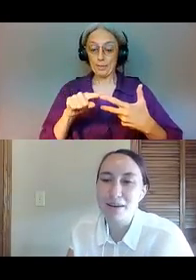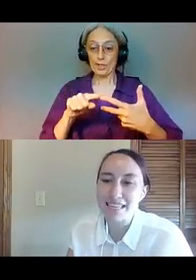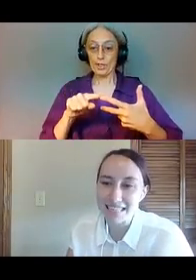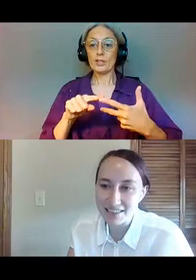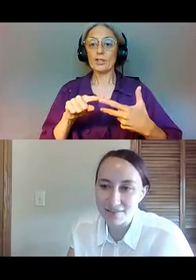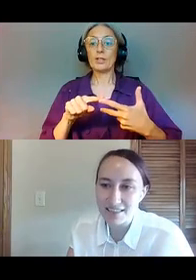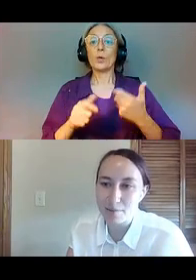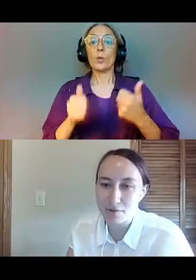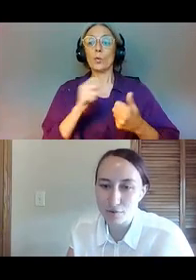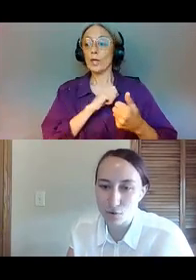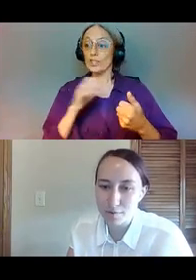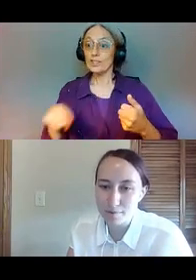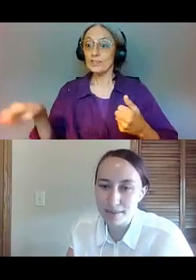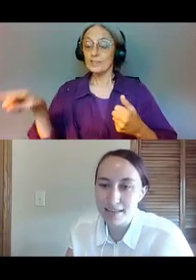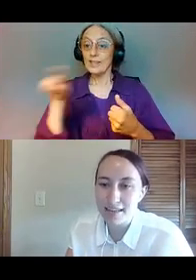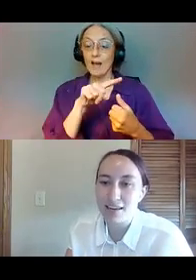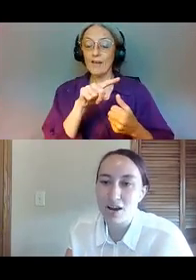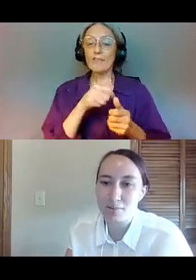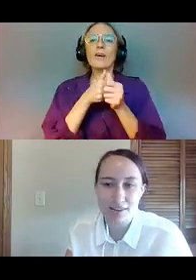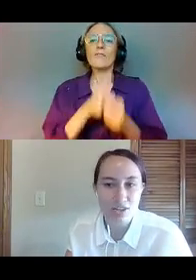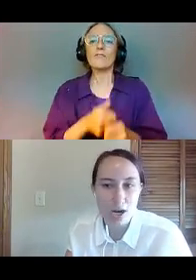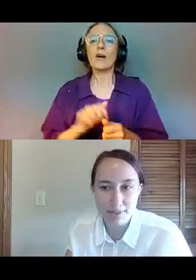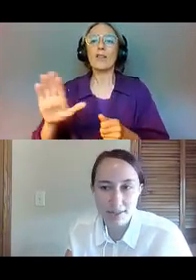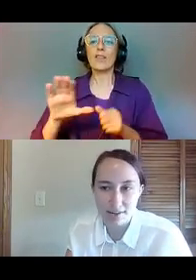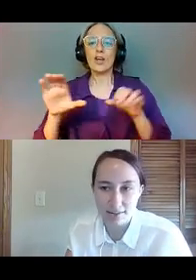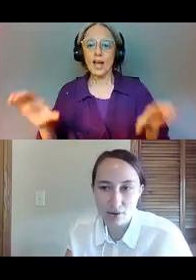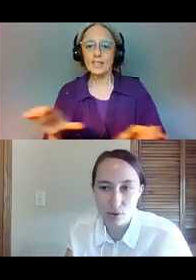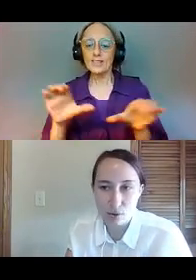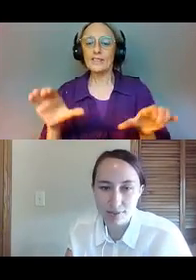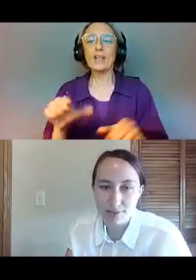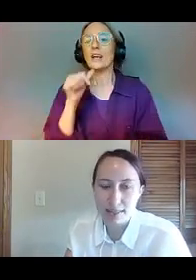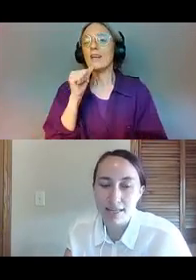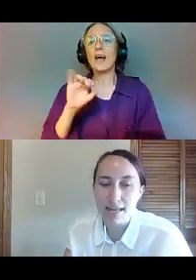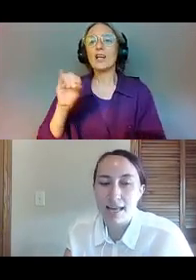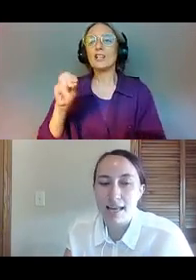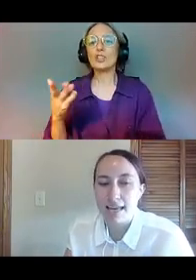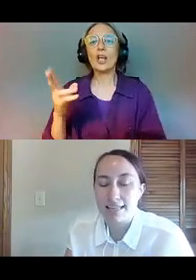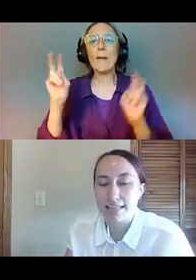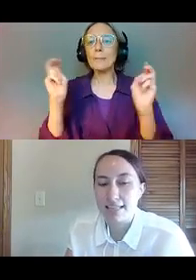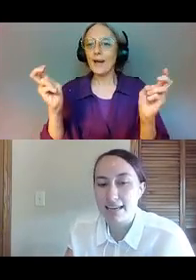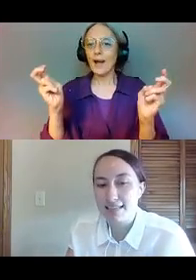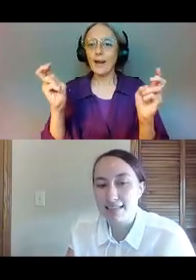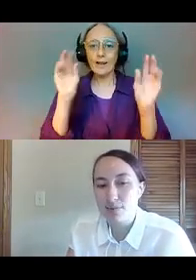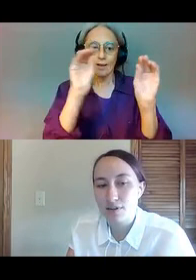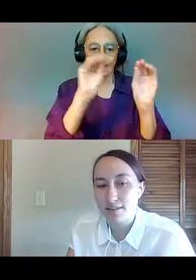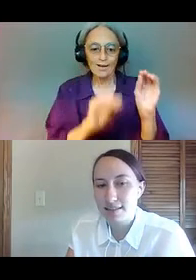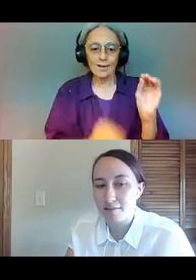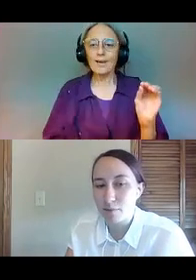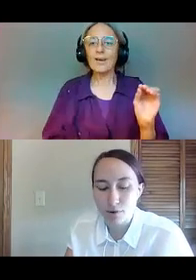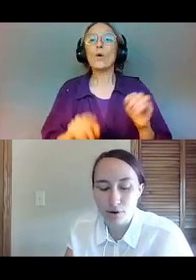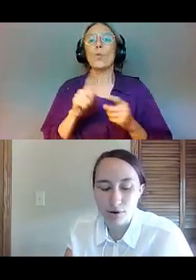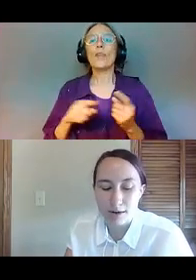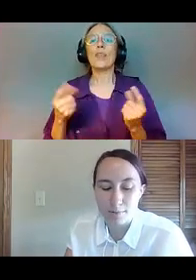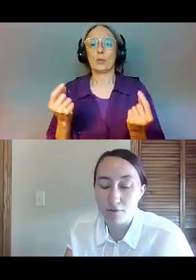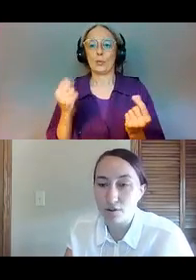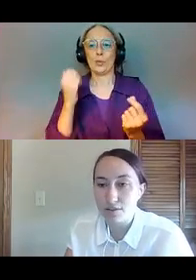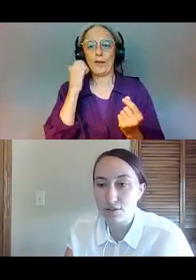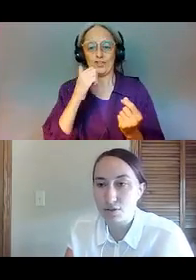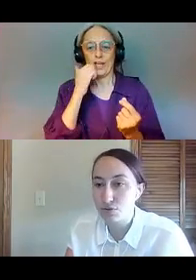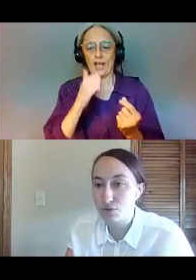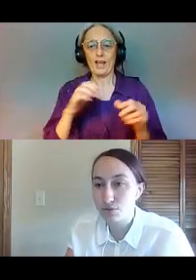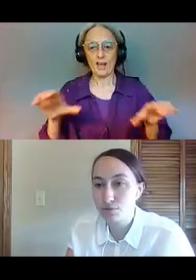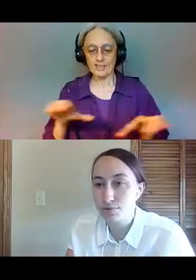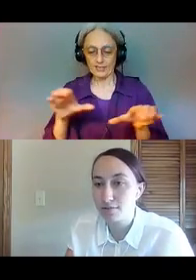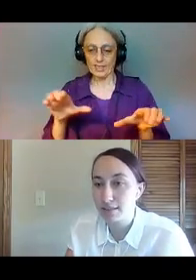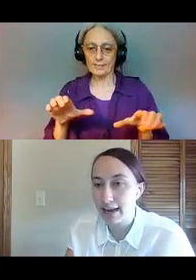staff by the activity they perform and not by the job title they hold. And in cases where a staff member falls